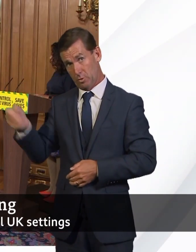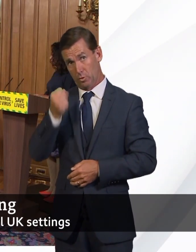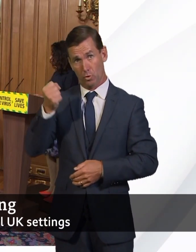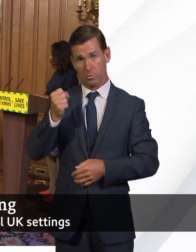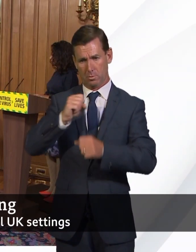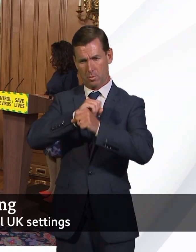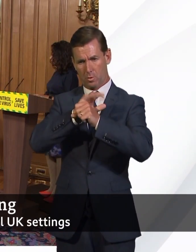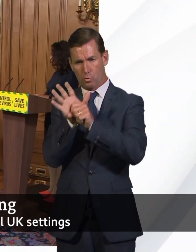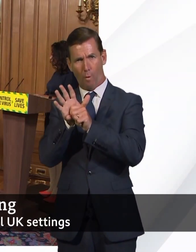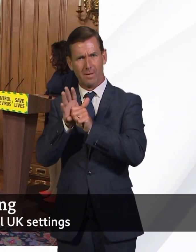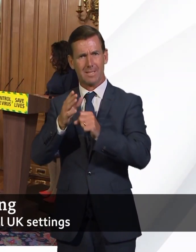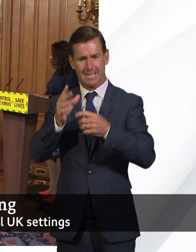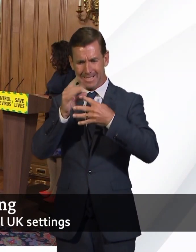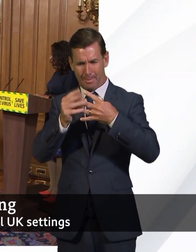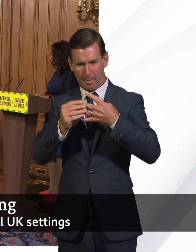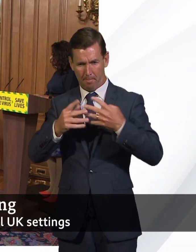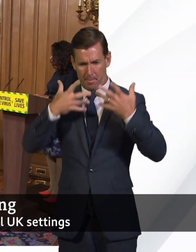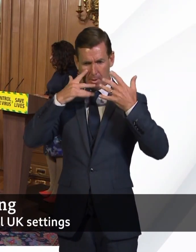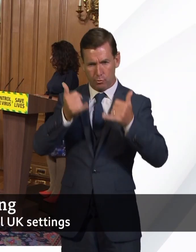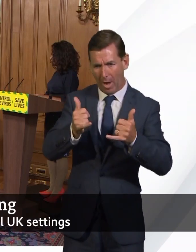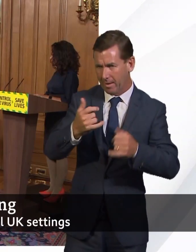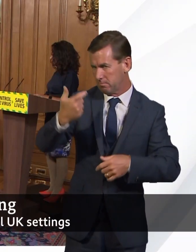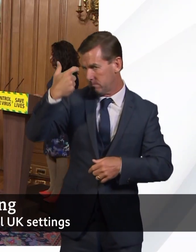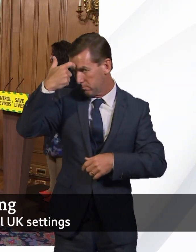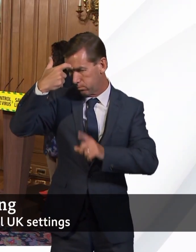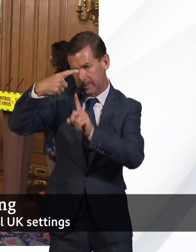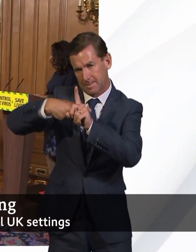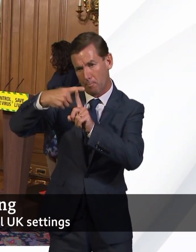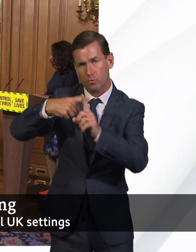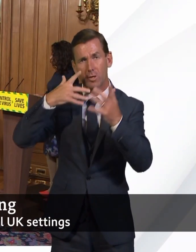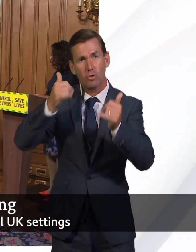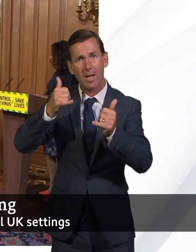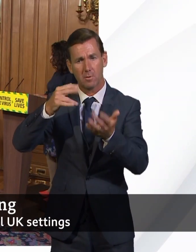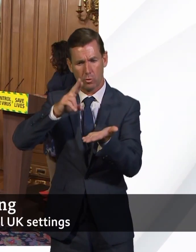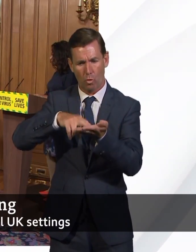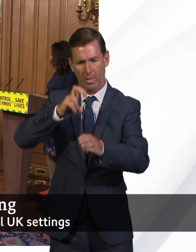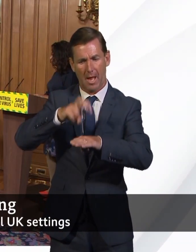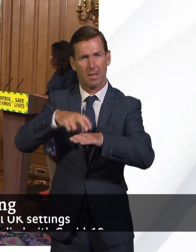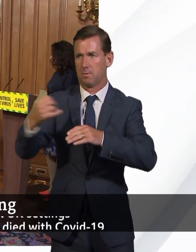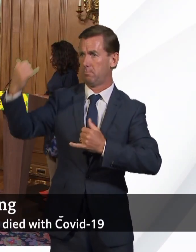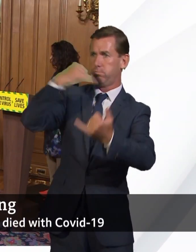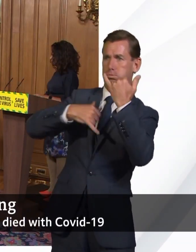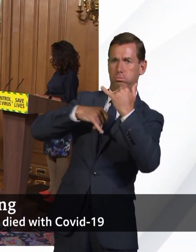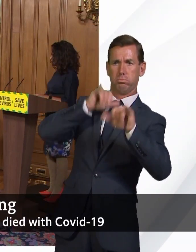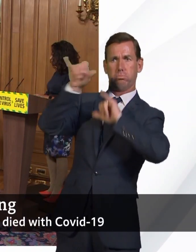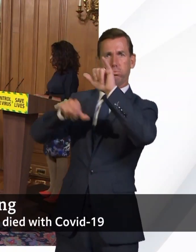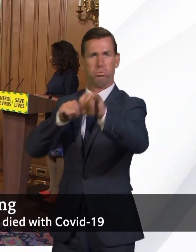to self-isolate, etc., at ports and airports for those travelling either in or out of Northern Ireland to other parts of the UK?